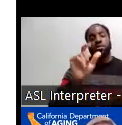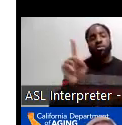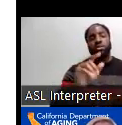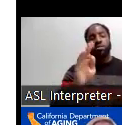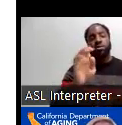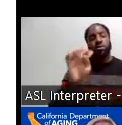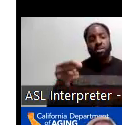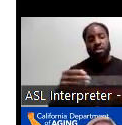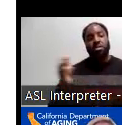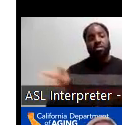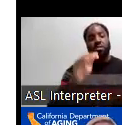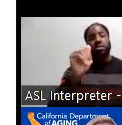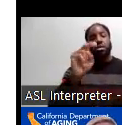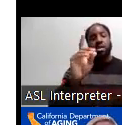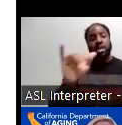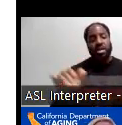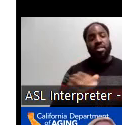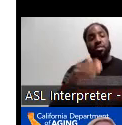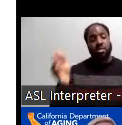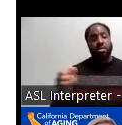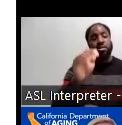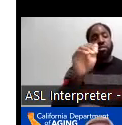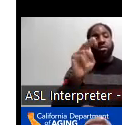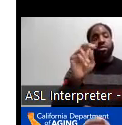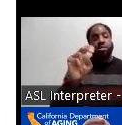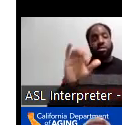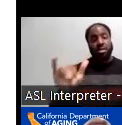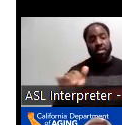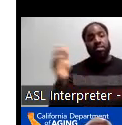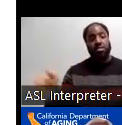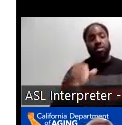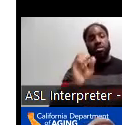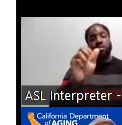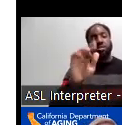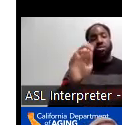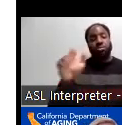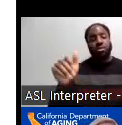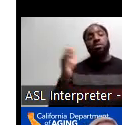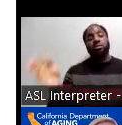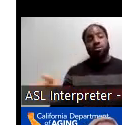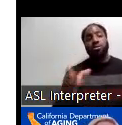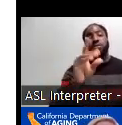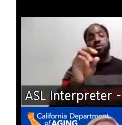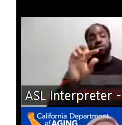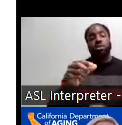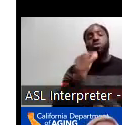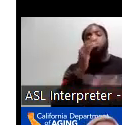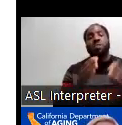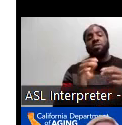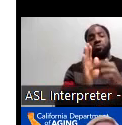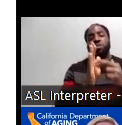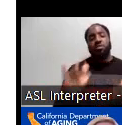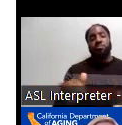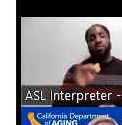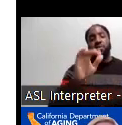Nancy McPherson, Sarita Mahantni, Doug Moore, who may be represented by Adrian today, Sharon